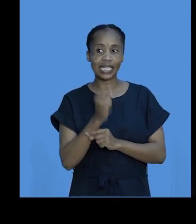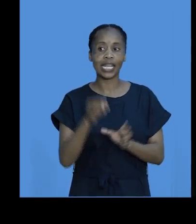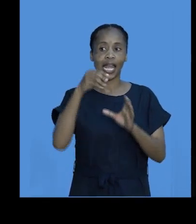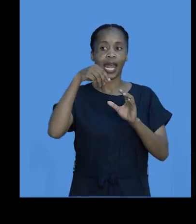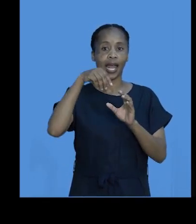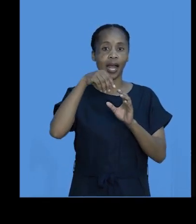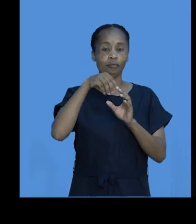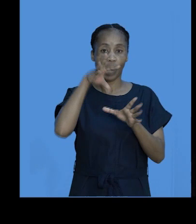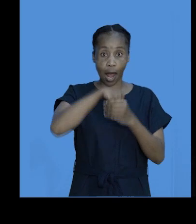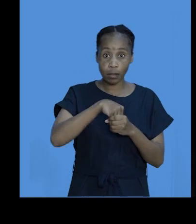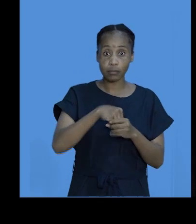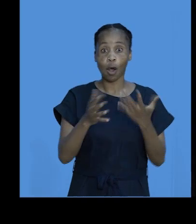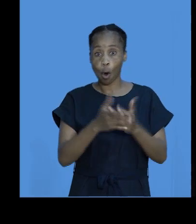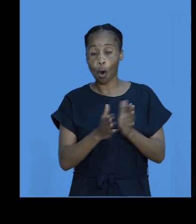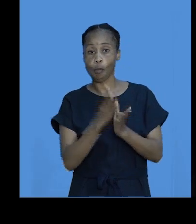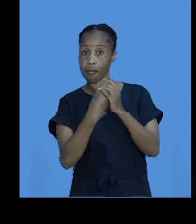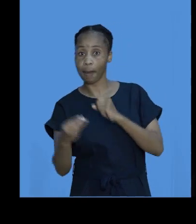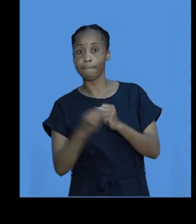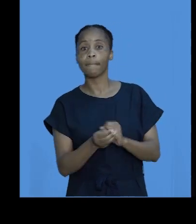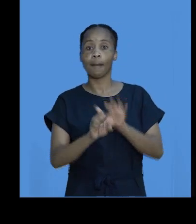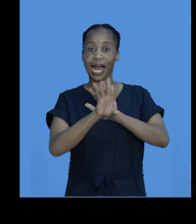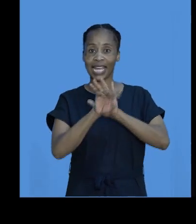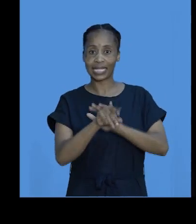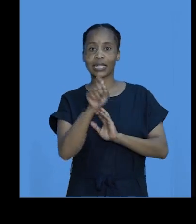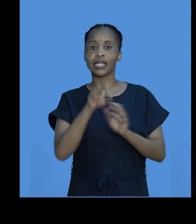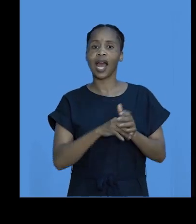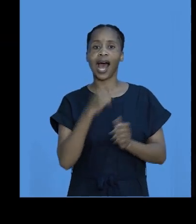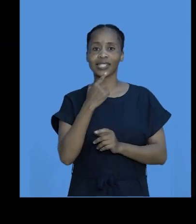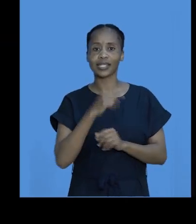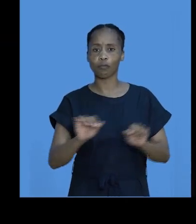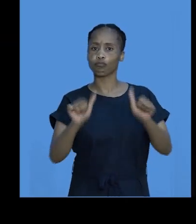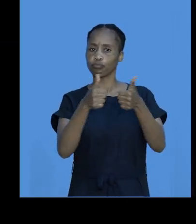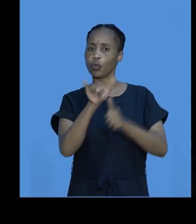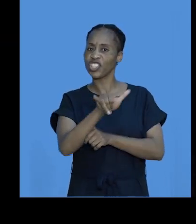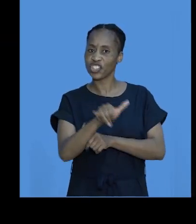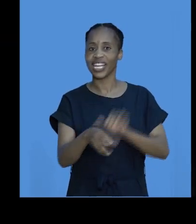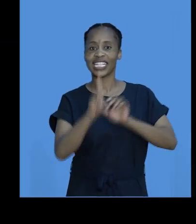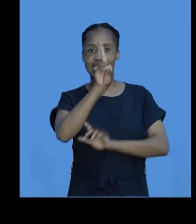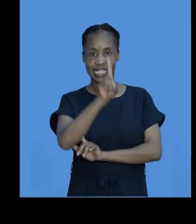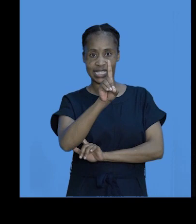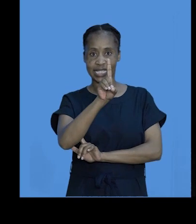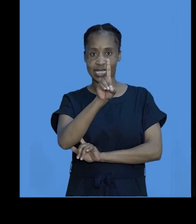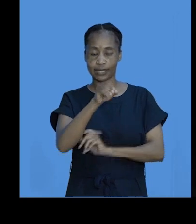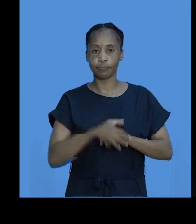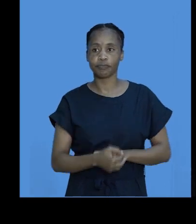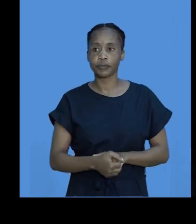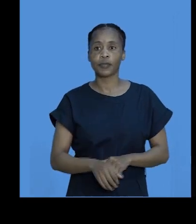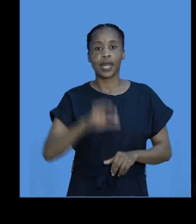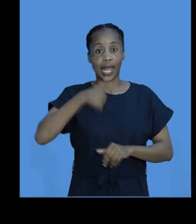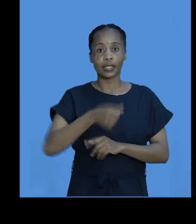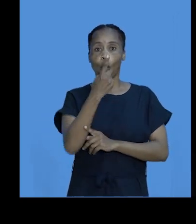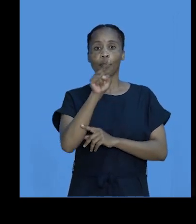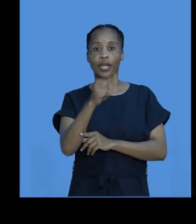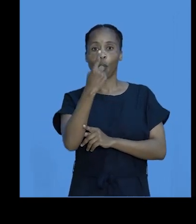enter and exit the market there. Right, let's move on to the next one. 1.12 says